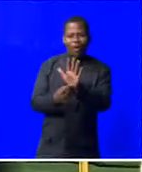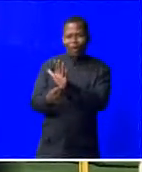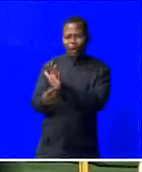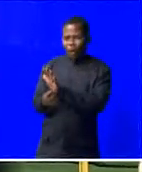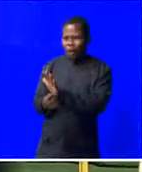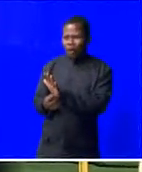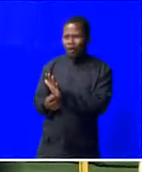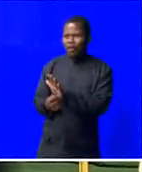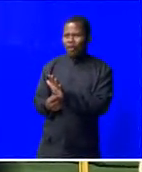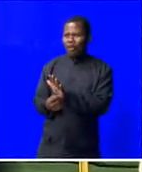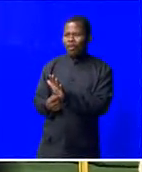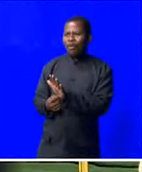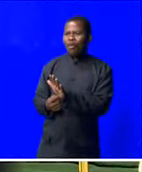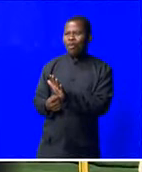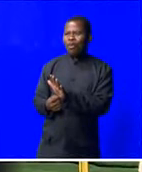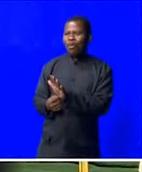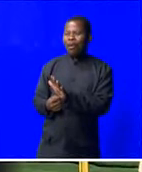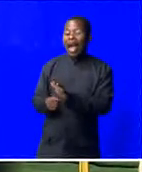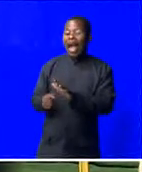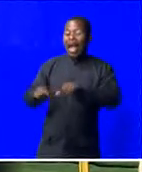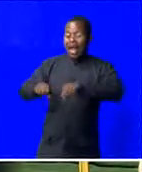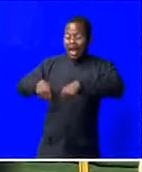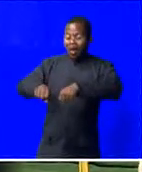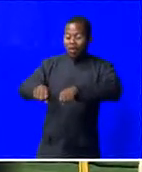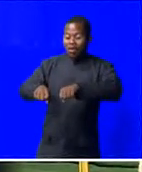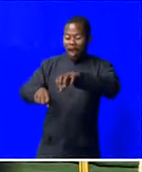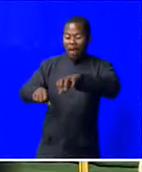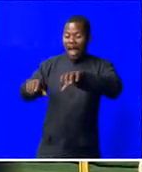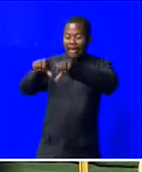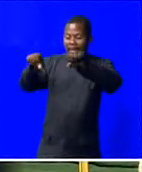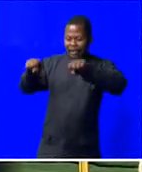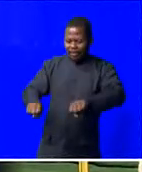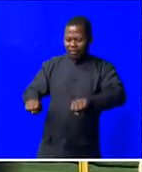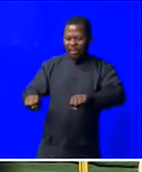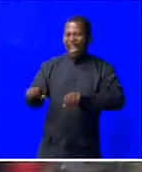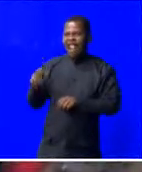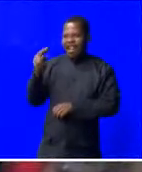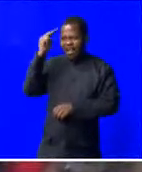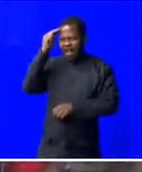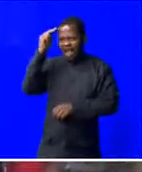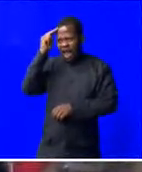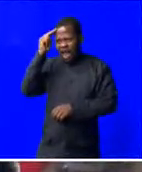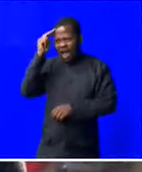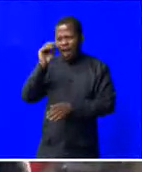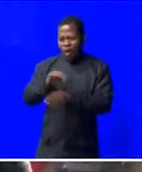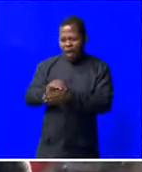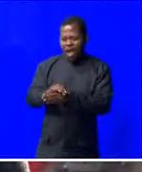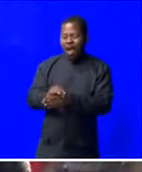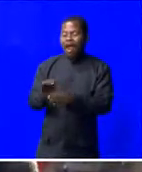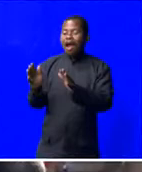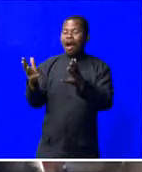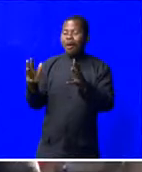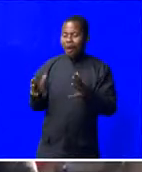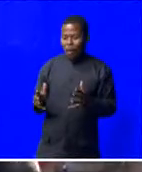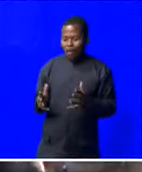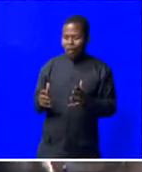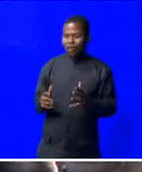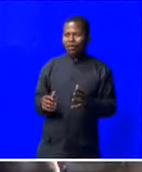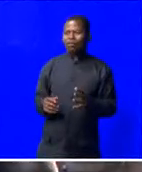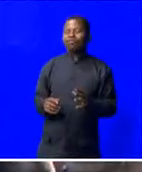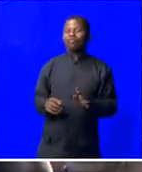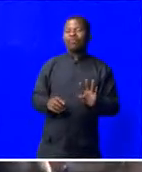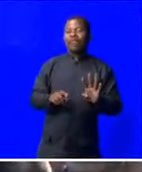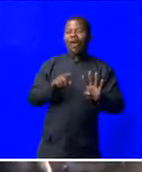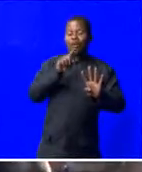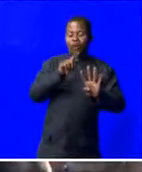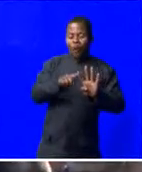understand about the Tinkhundla system of governance, and also touch briefly on